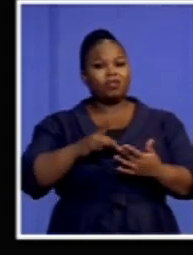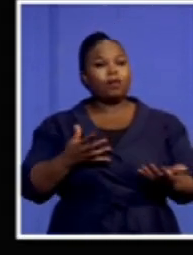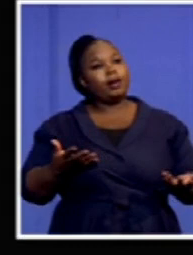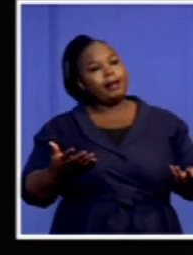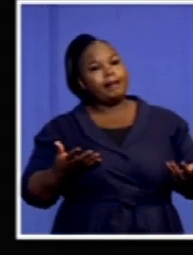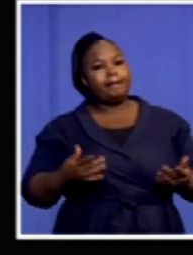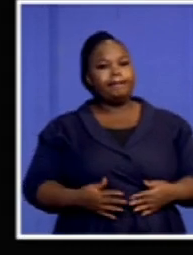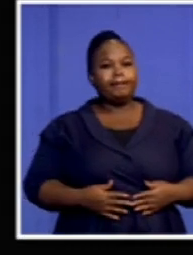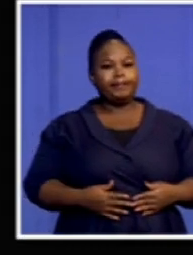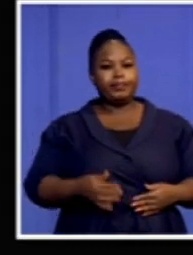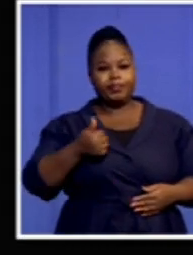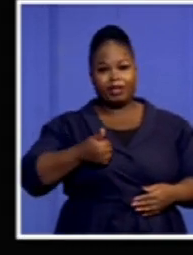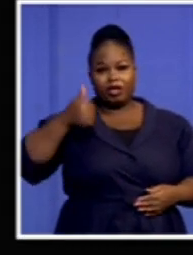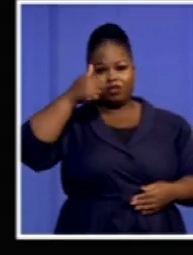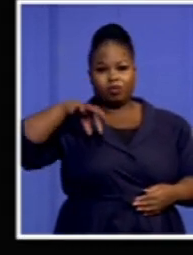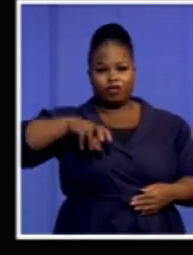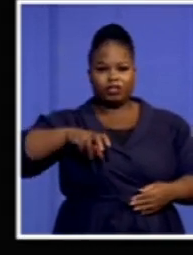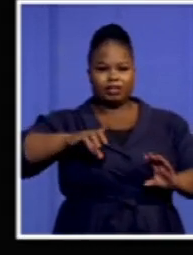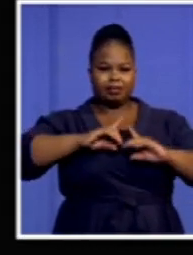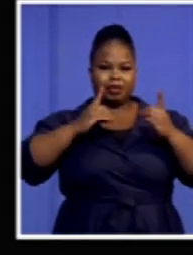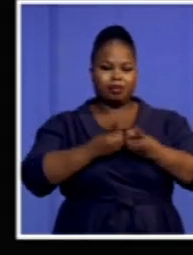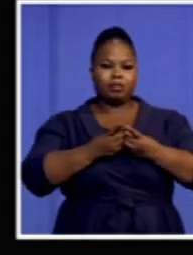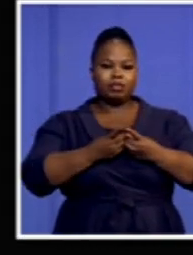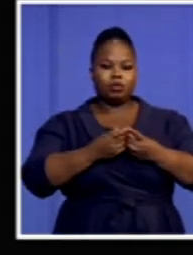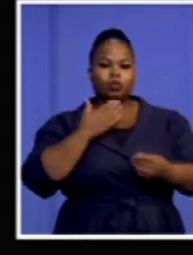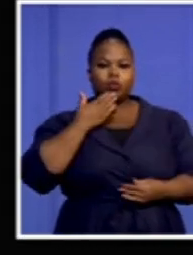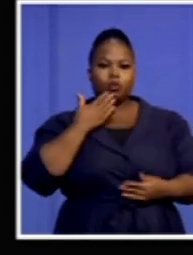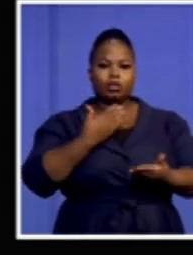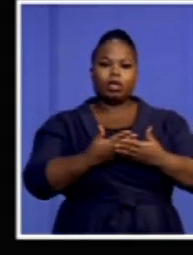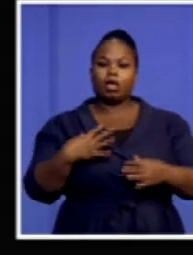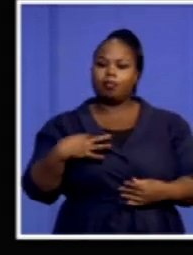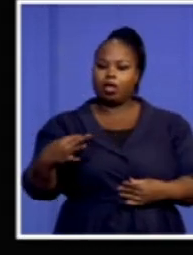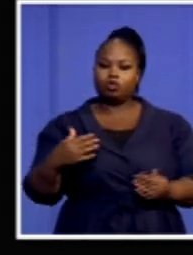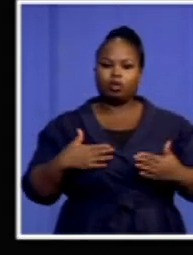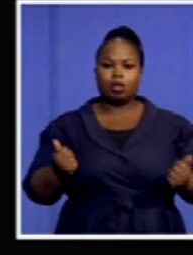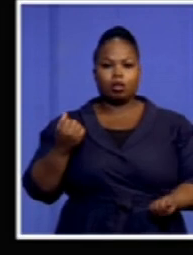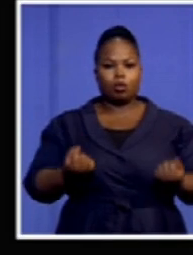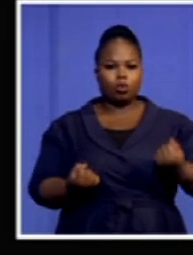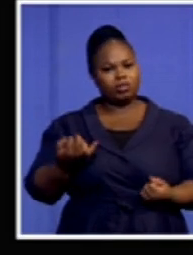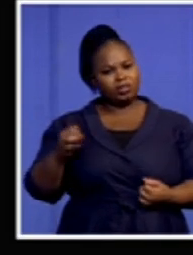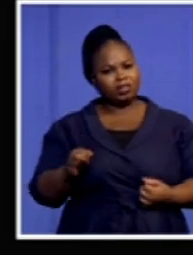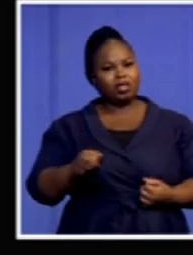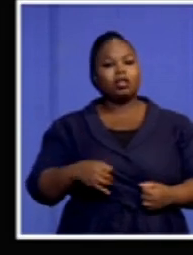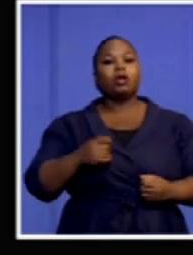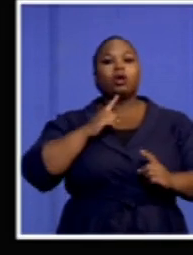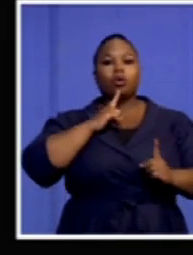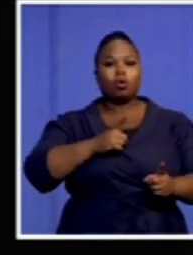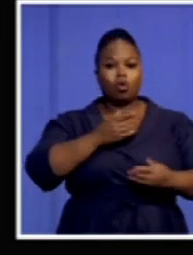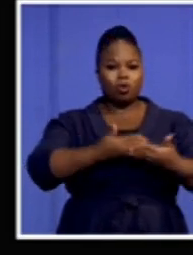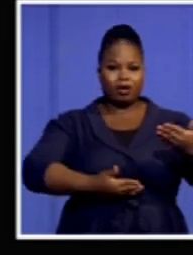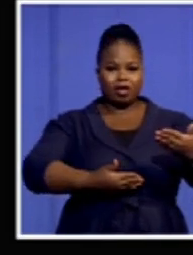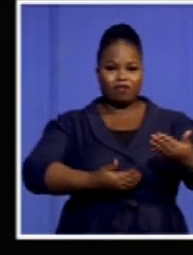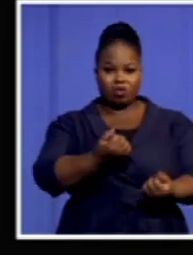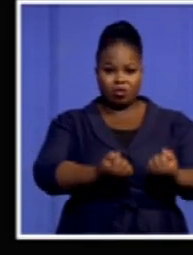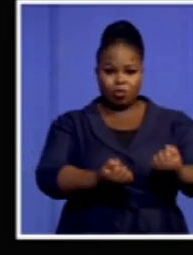provincial department to apply to a health court, will still want to have a court order so that at least the person, if they have to